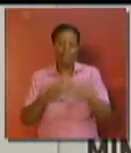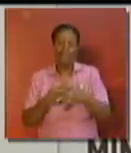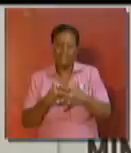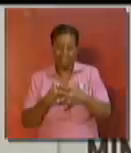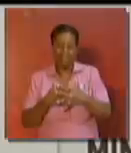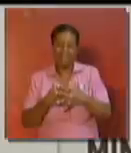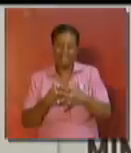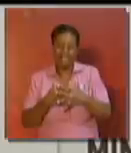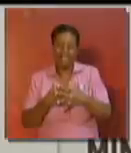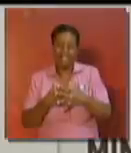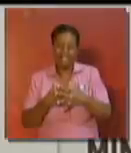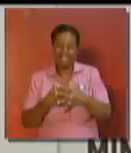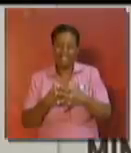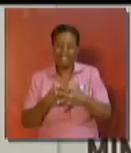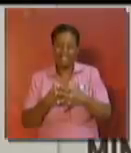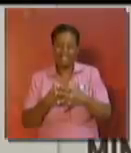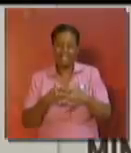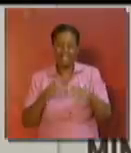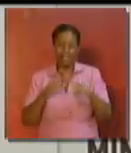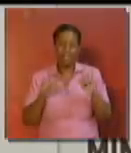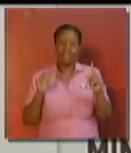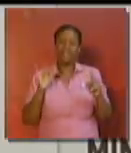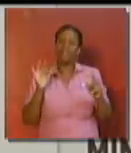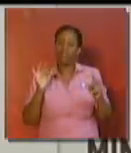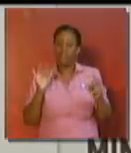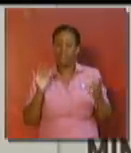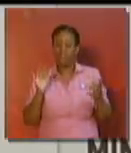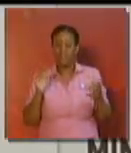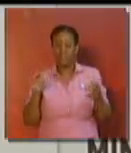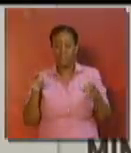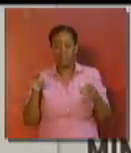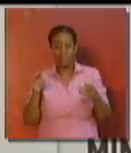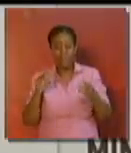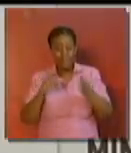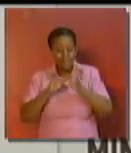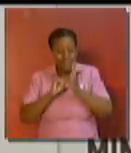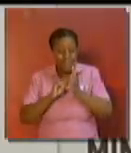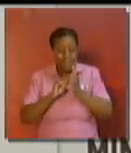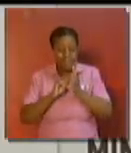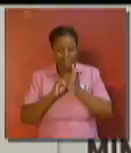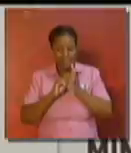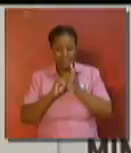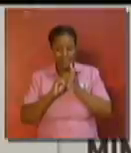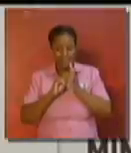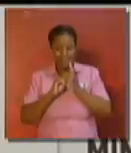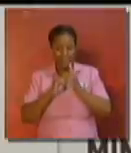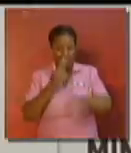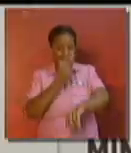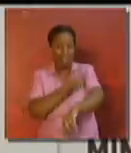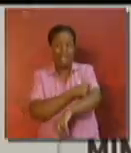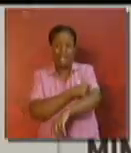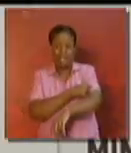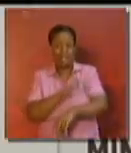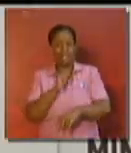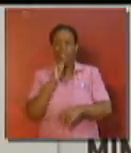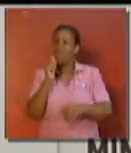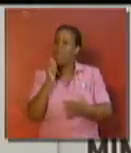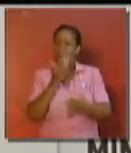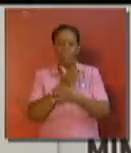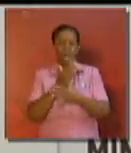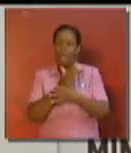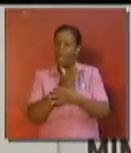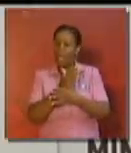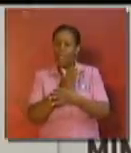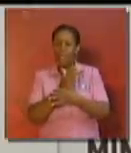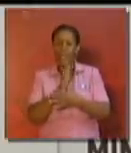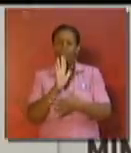your fertility or your future fertility. Additionally, none of the technology involved in the vaccine